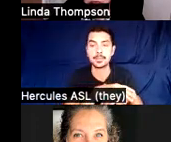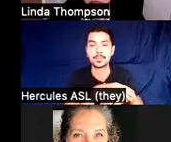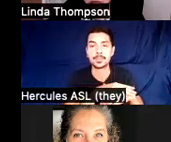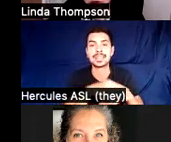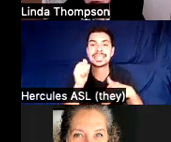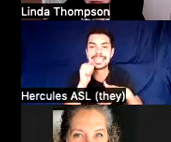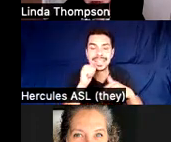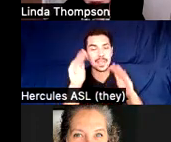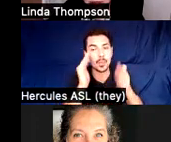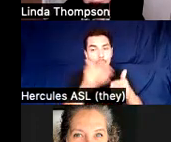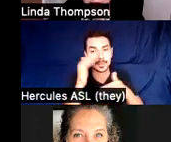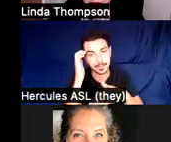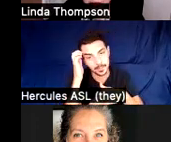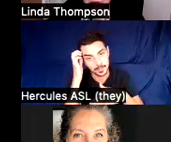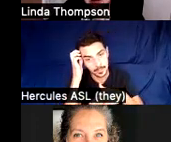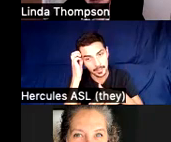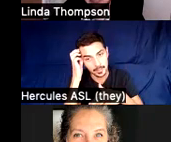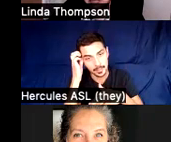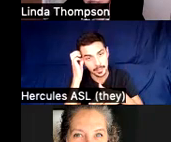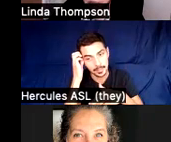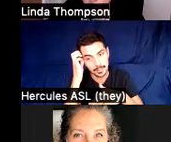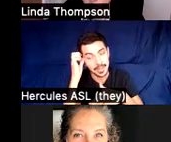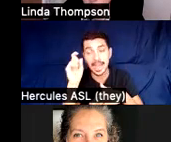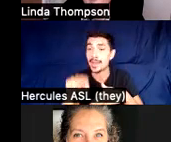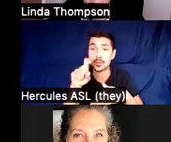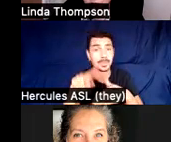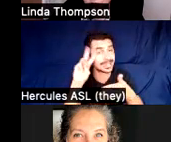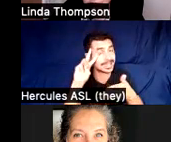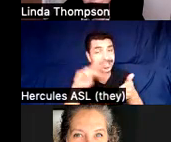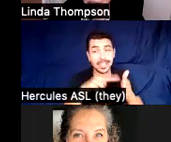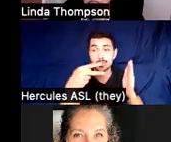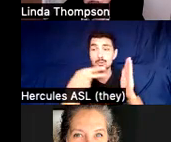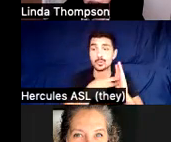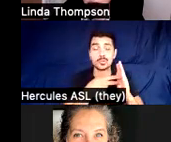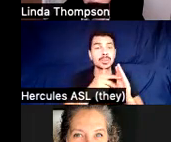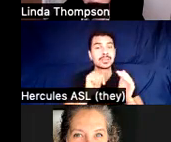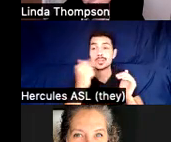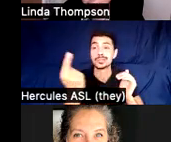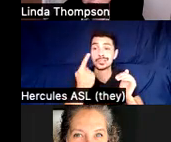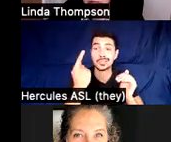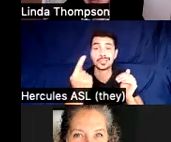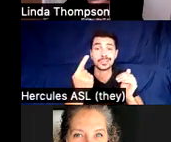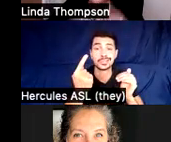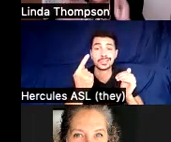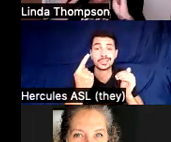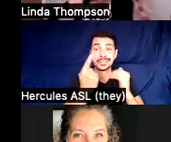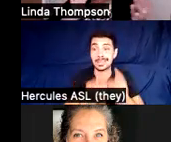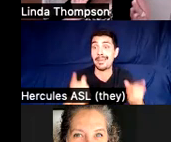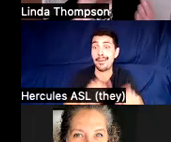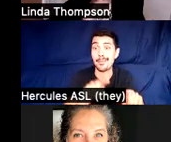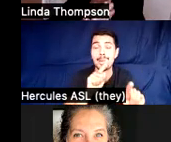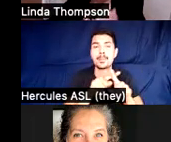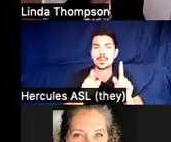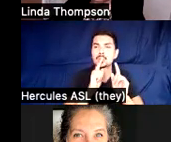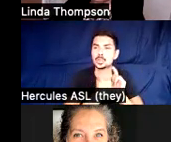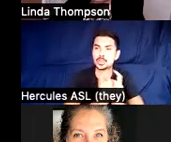focus, and it has to be intentional. It's not just gonna happen. It's shifting